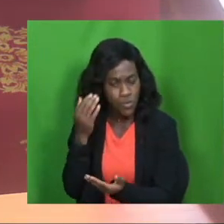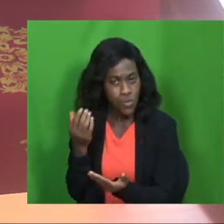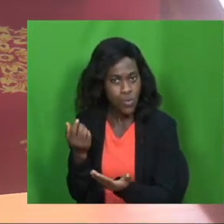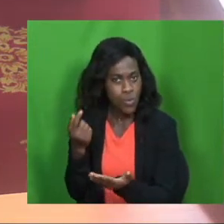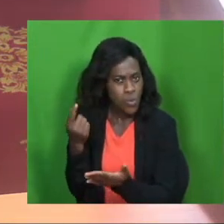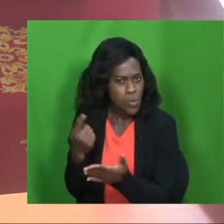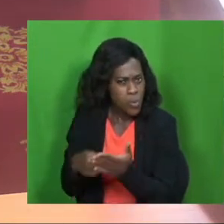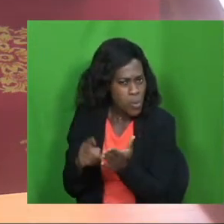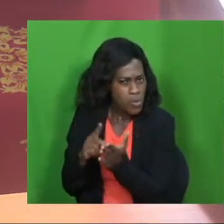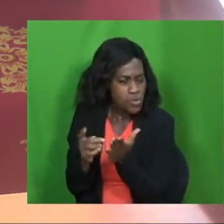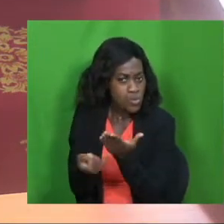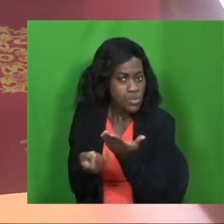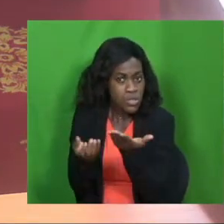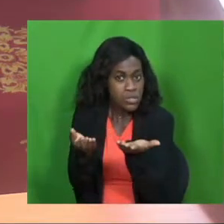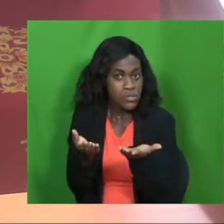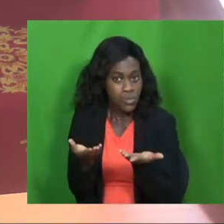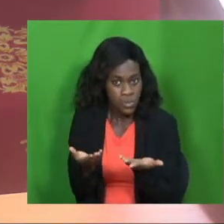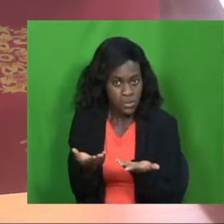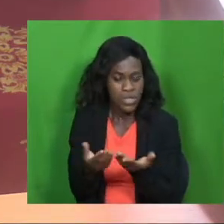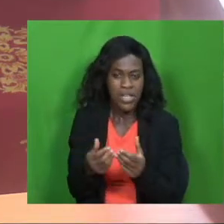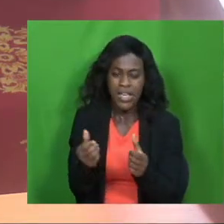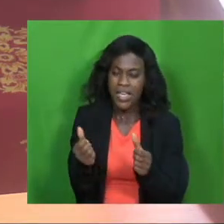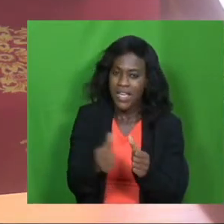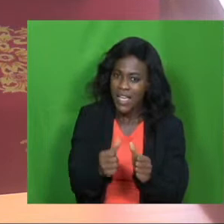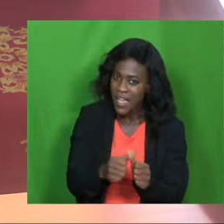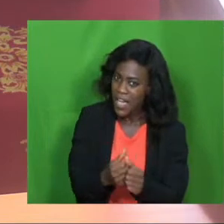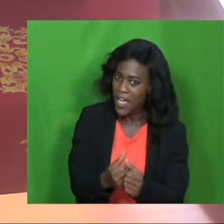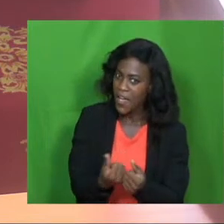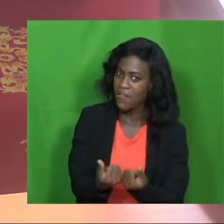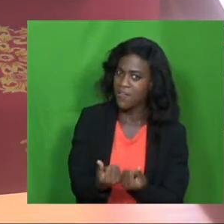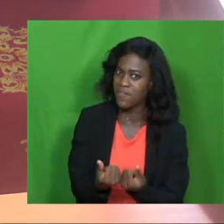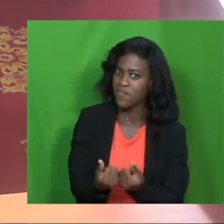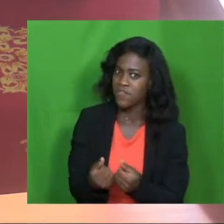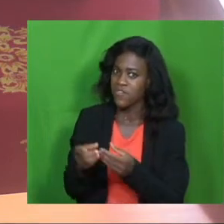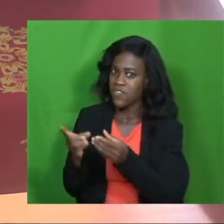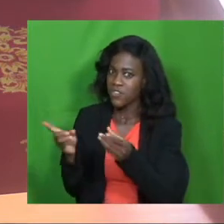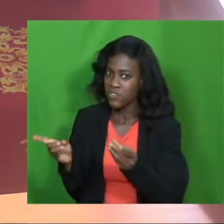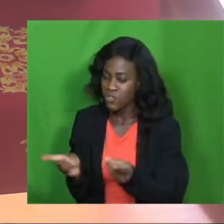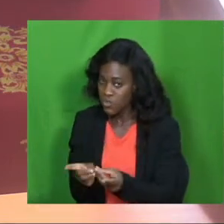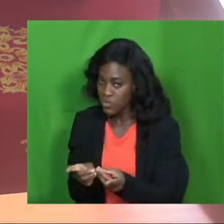believe that every constituency was given its share of the $1